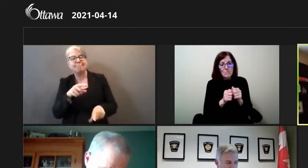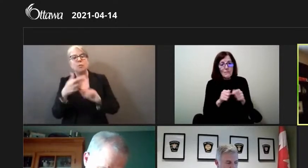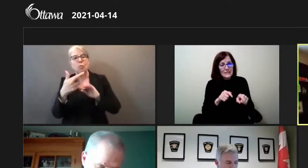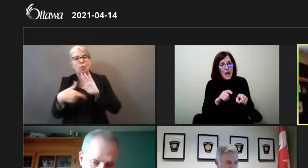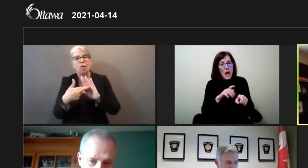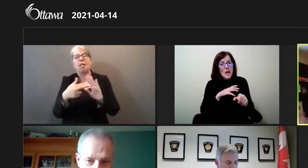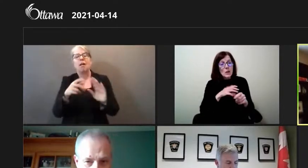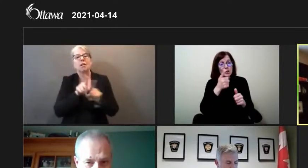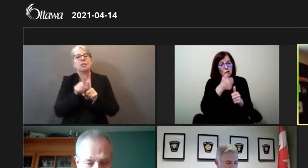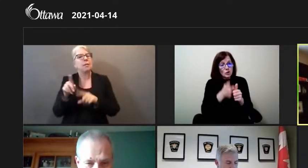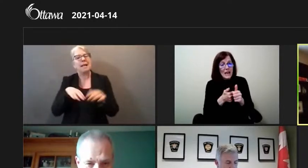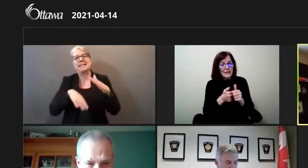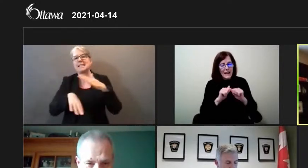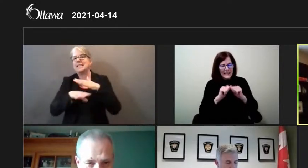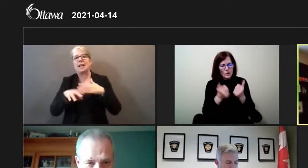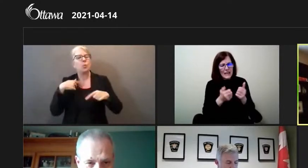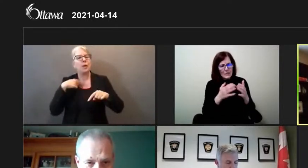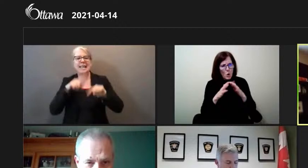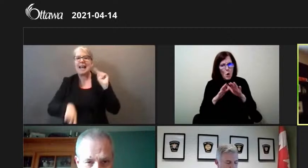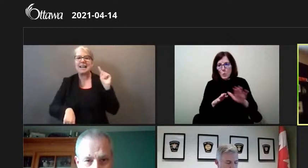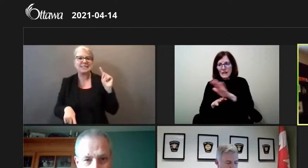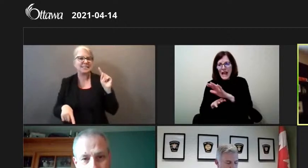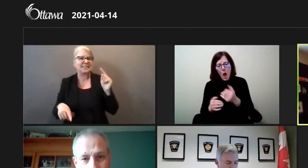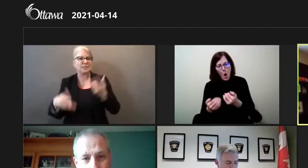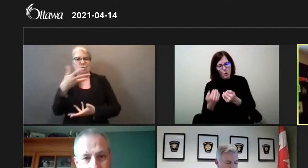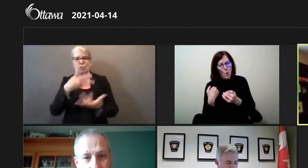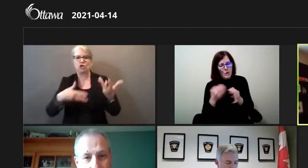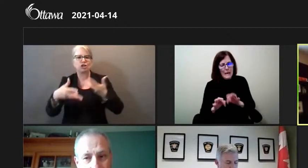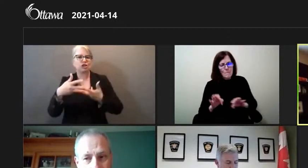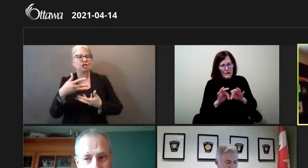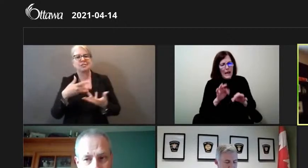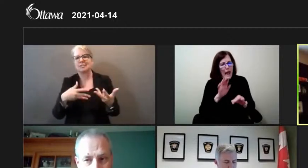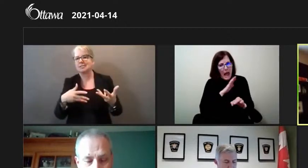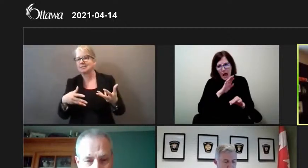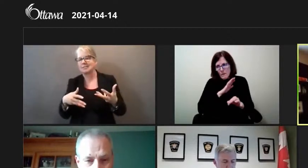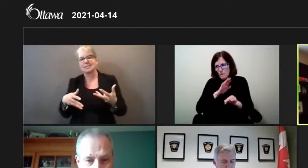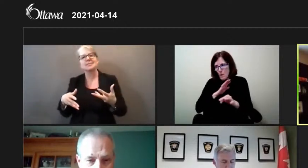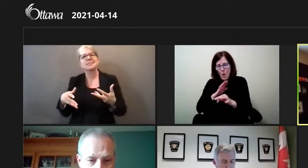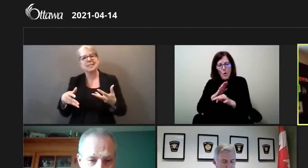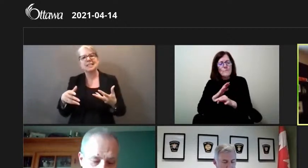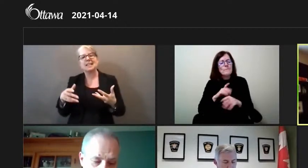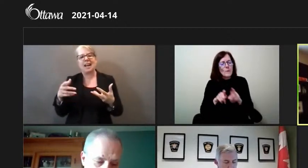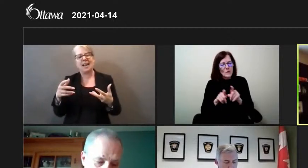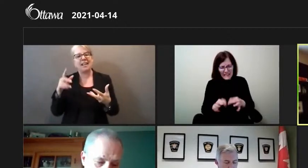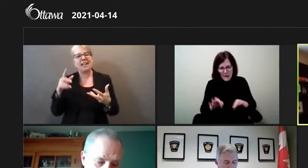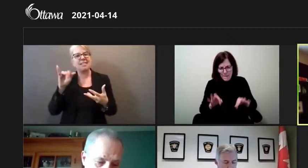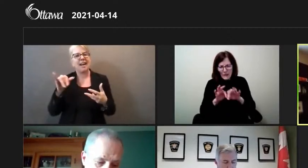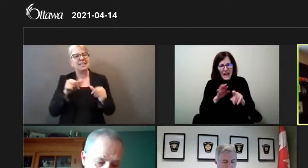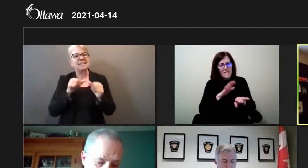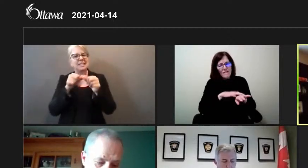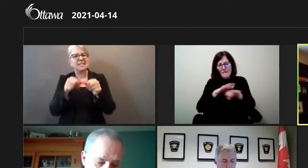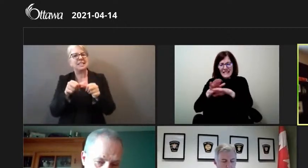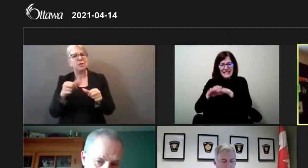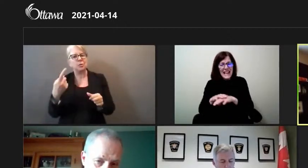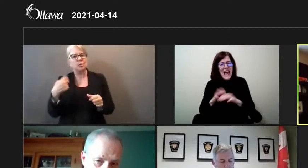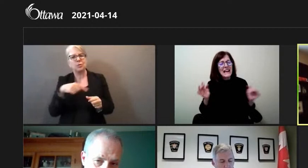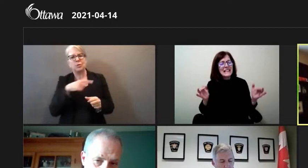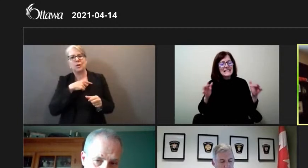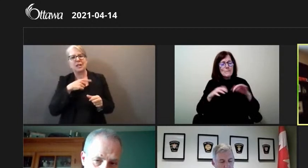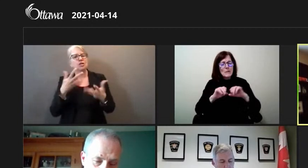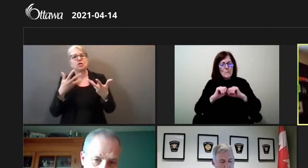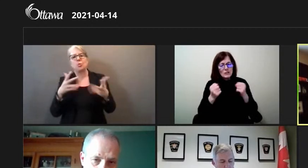basically that we can't have social gatherings now. That's going to continue to fuel this, and we're going to get to a place we really don't want